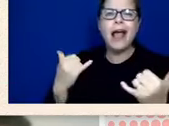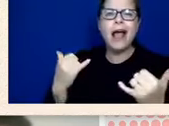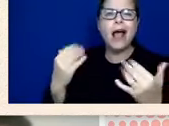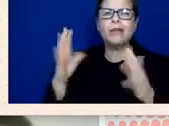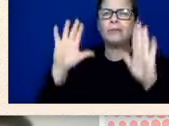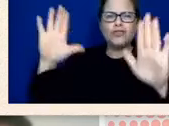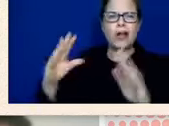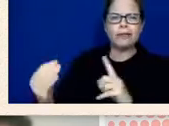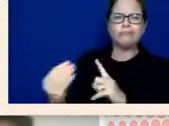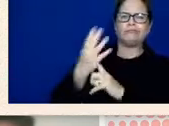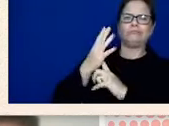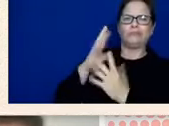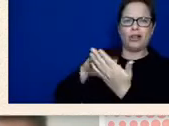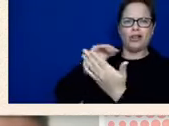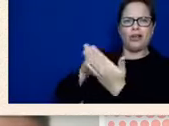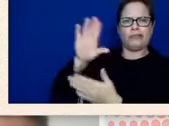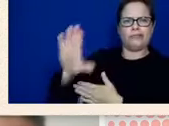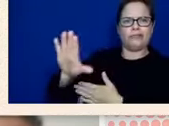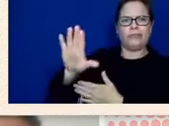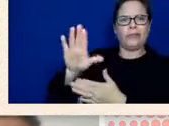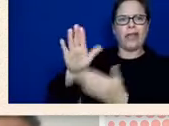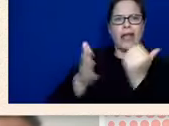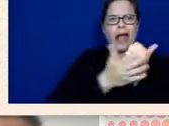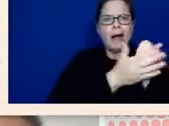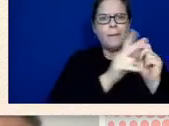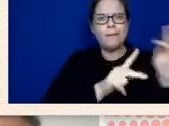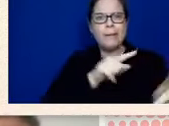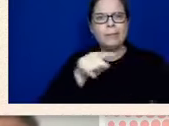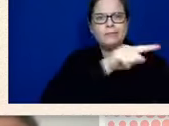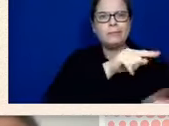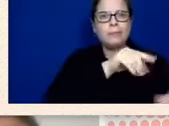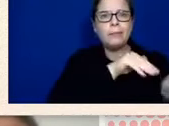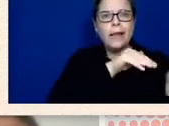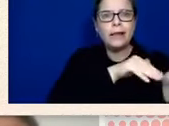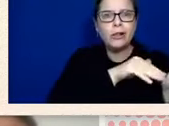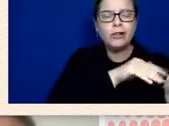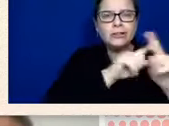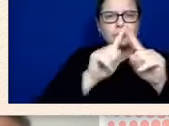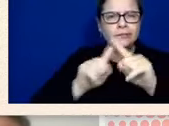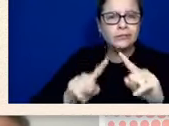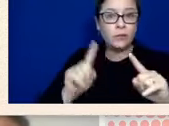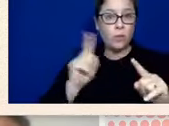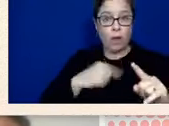helping others in the medical field and being where I work at